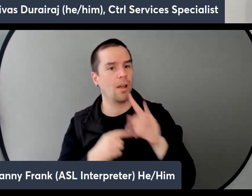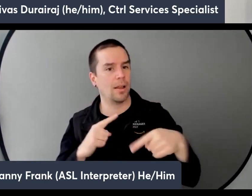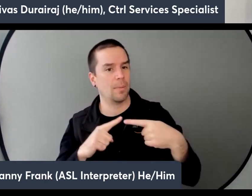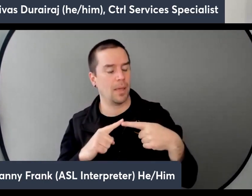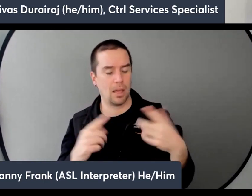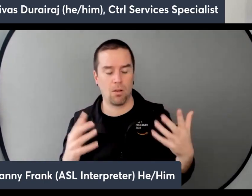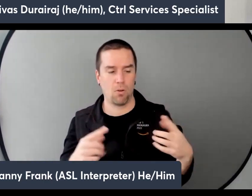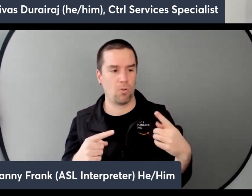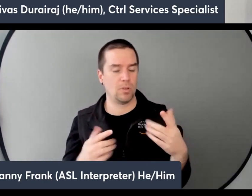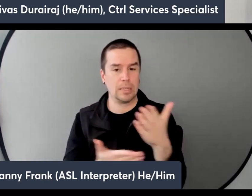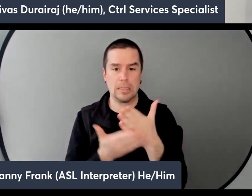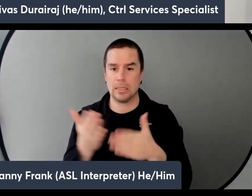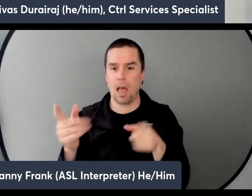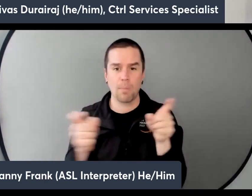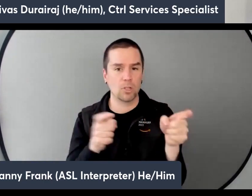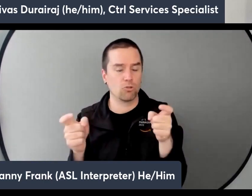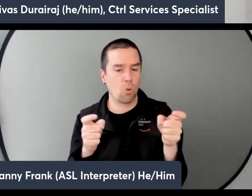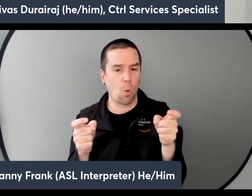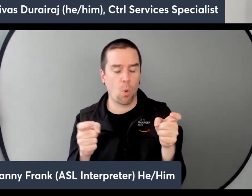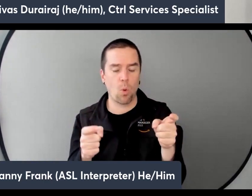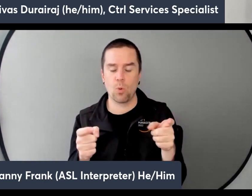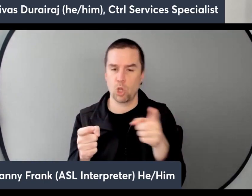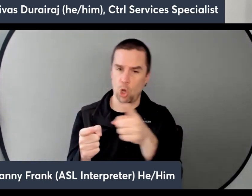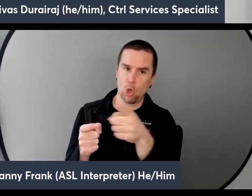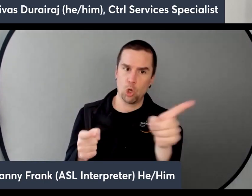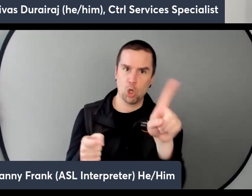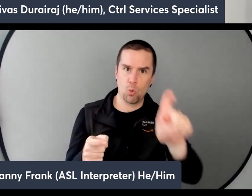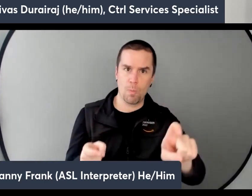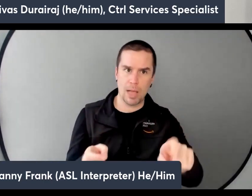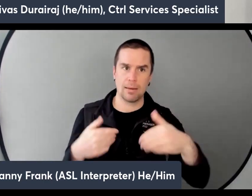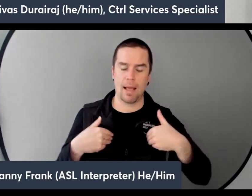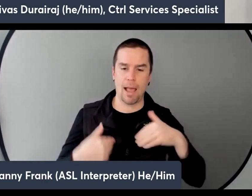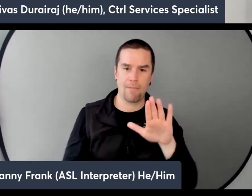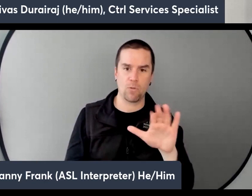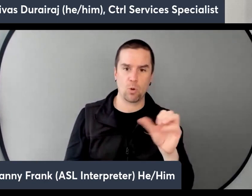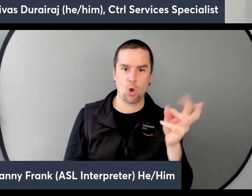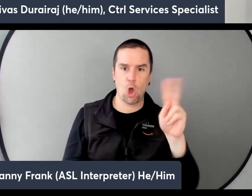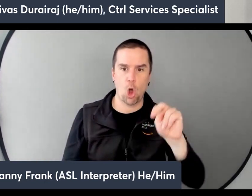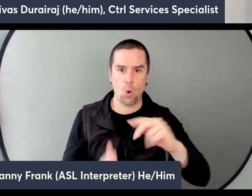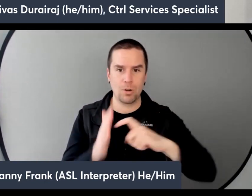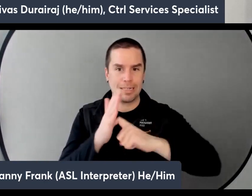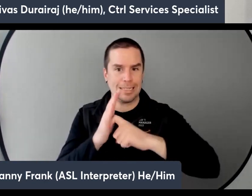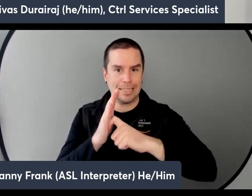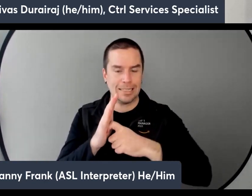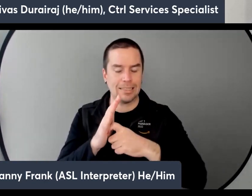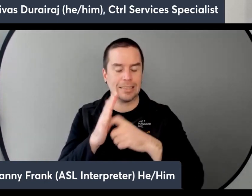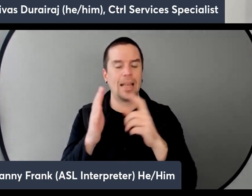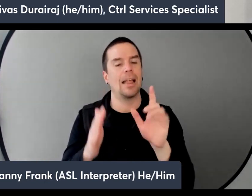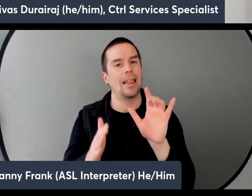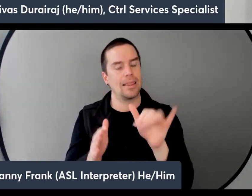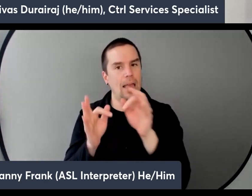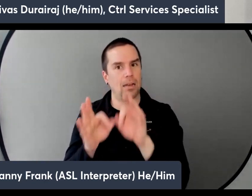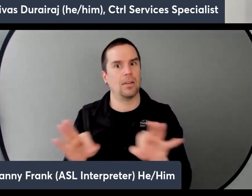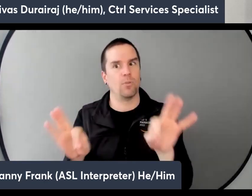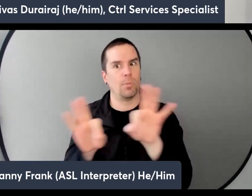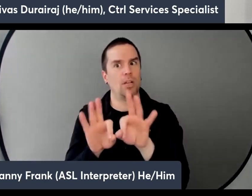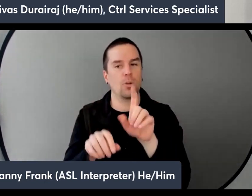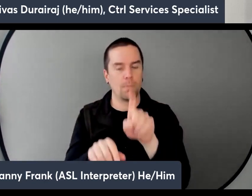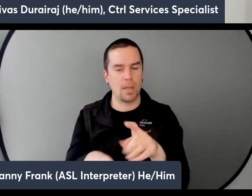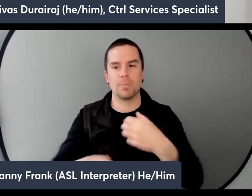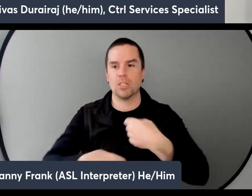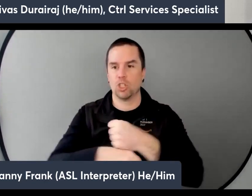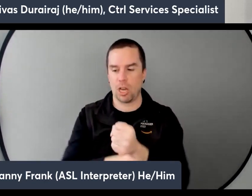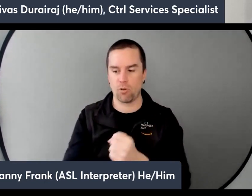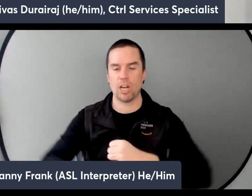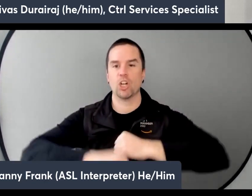certain controls, you have to have your own keys. That key material has to be generated in a secure, on a server